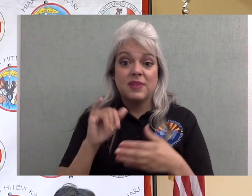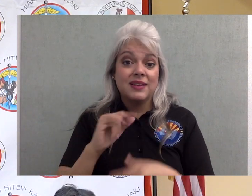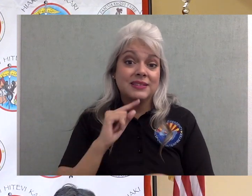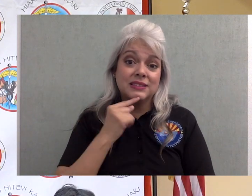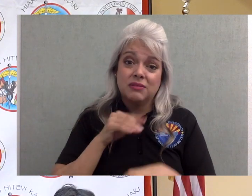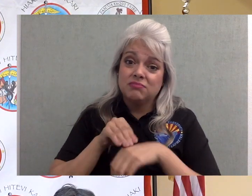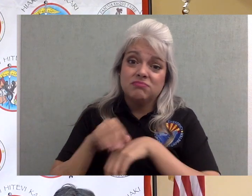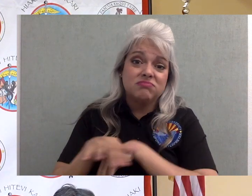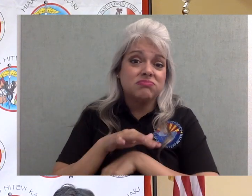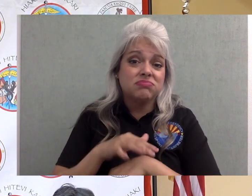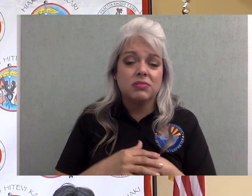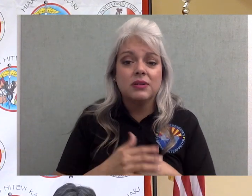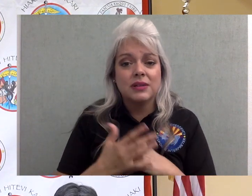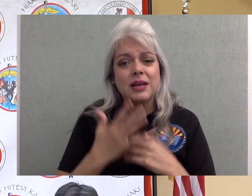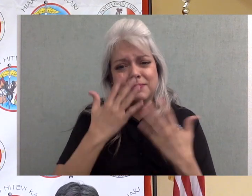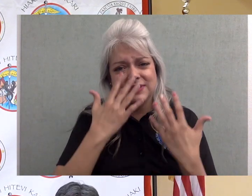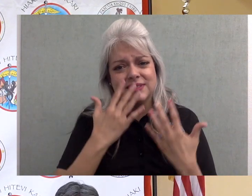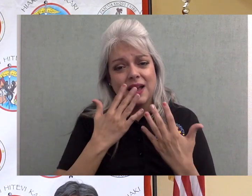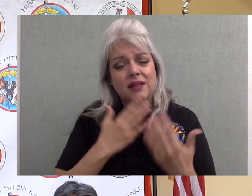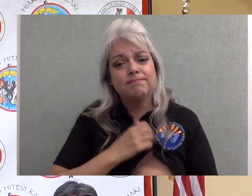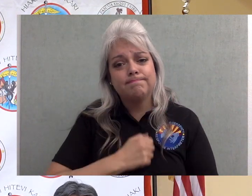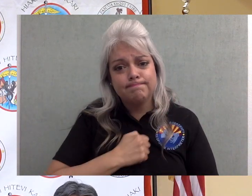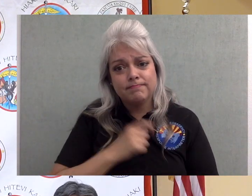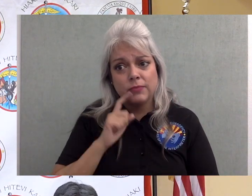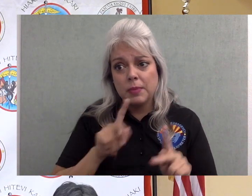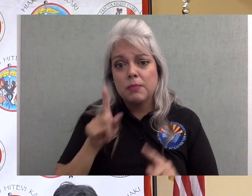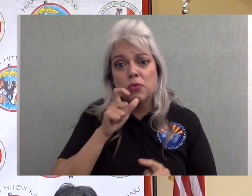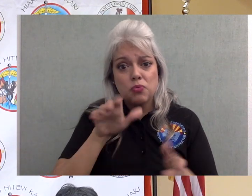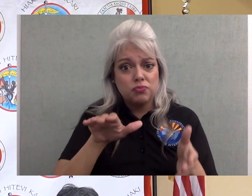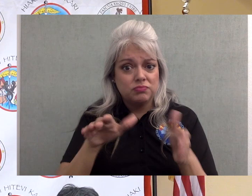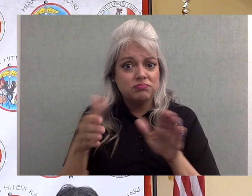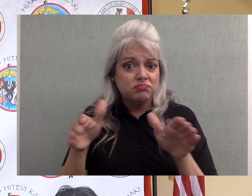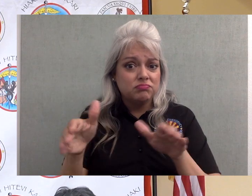serious. And I feel really sad for the families that lost members during that time.